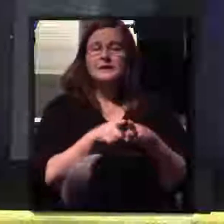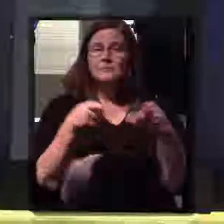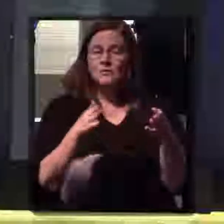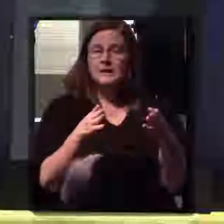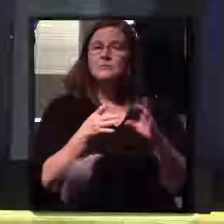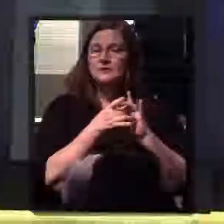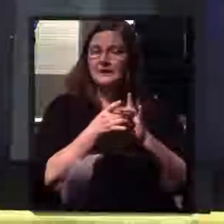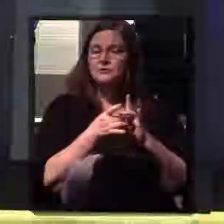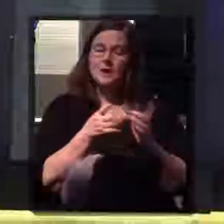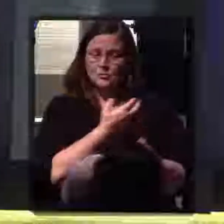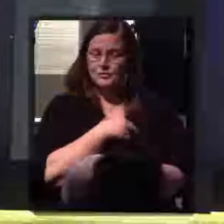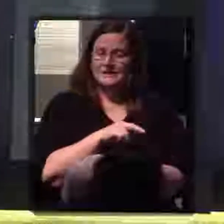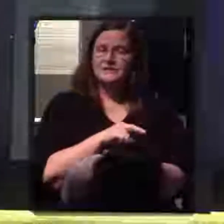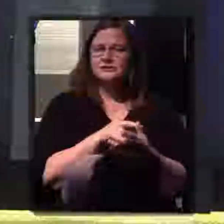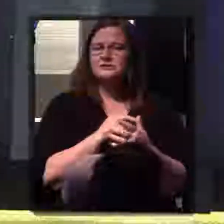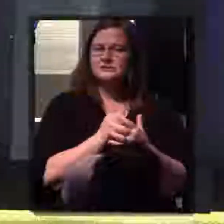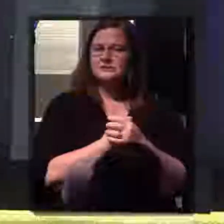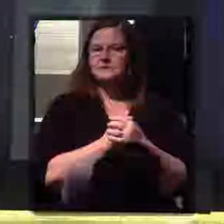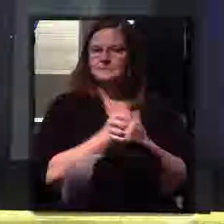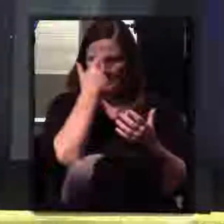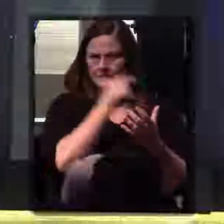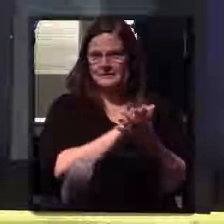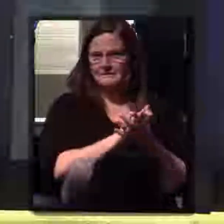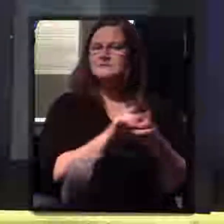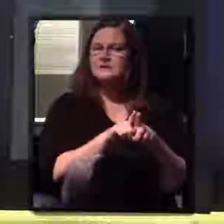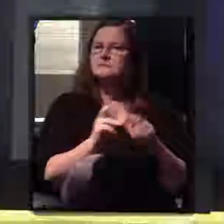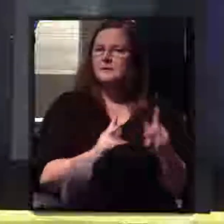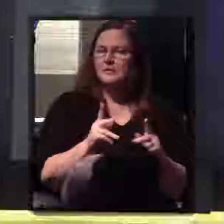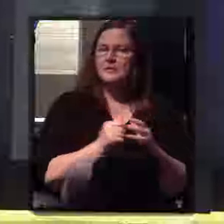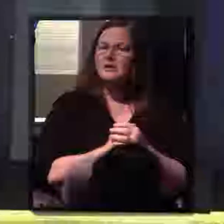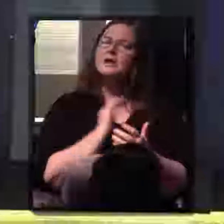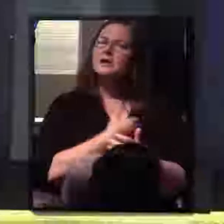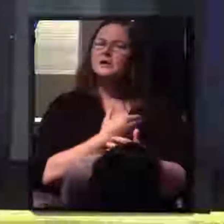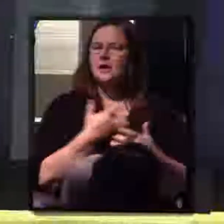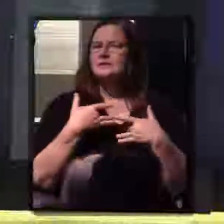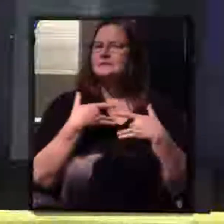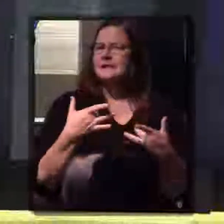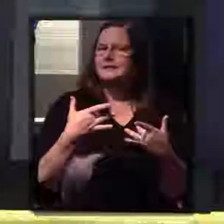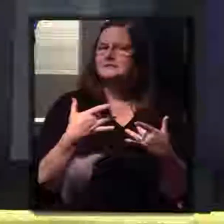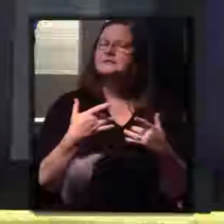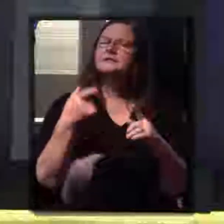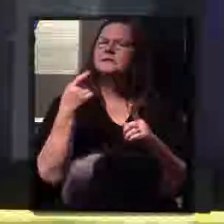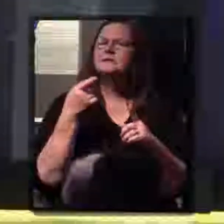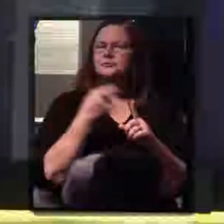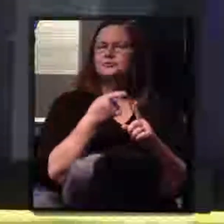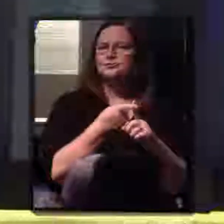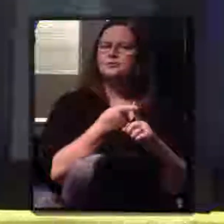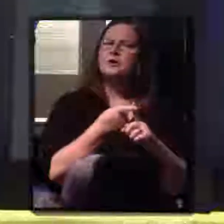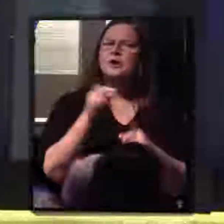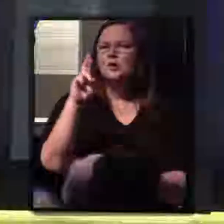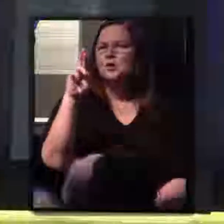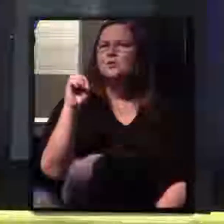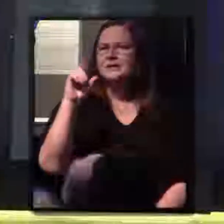think about the same way in terms of our religious affections as individuals and our